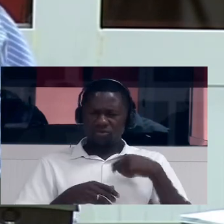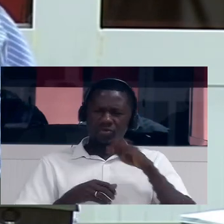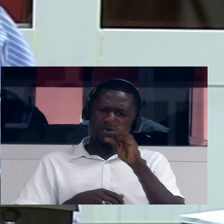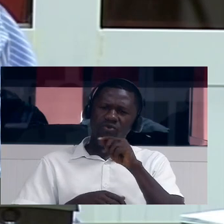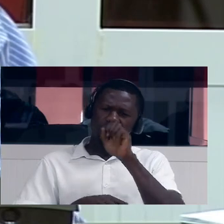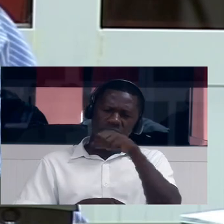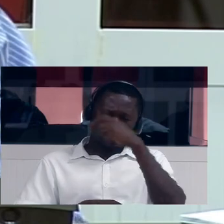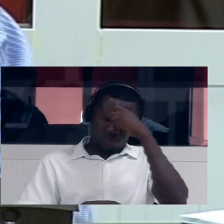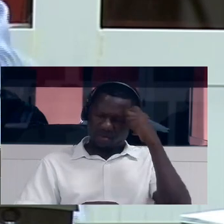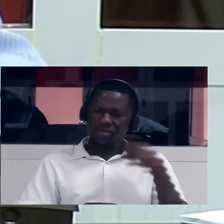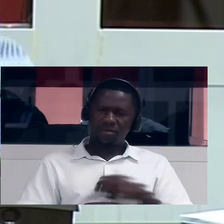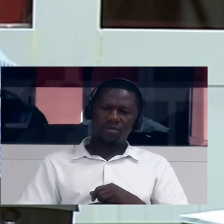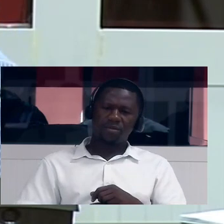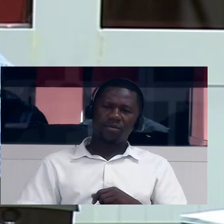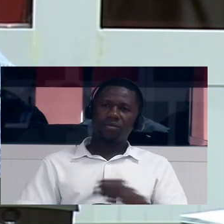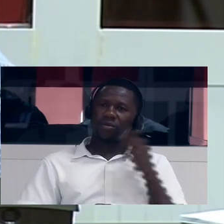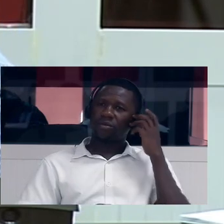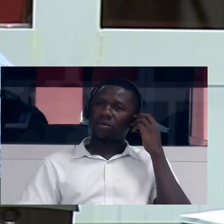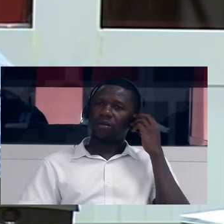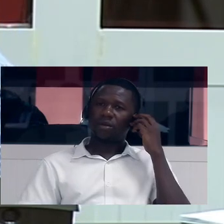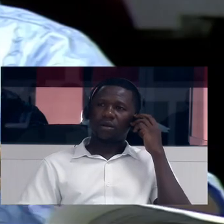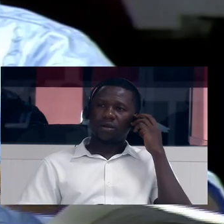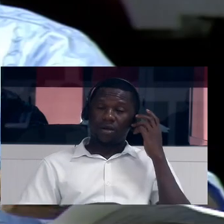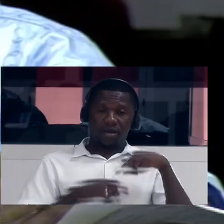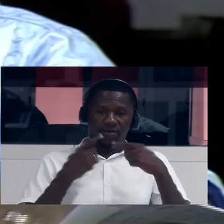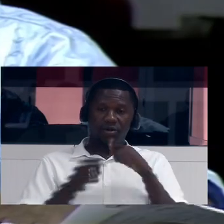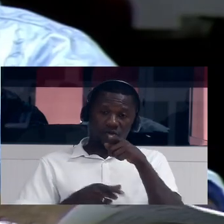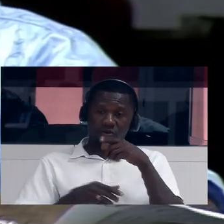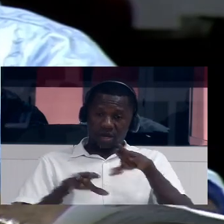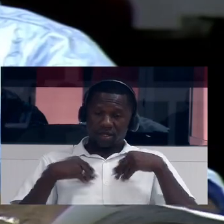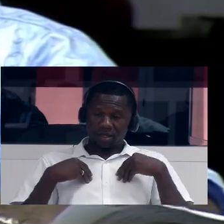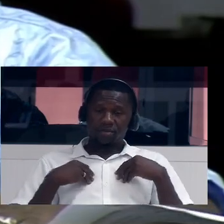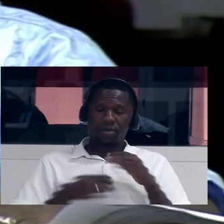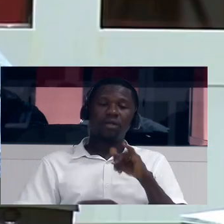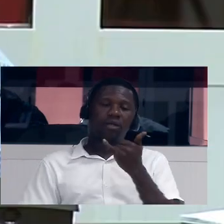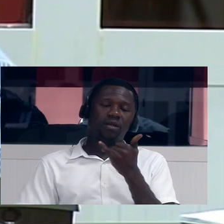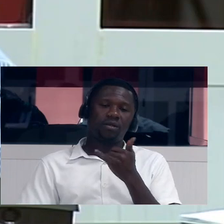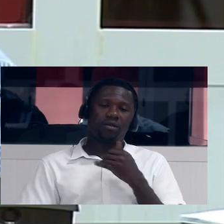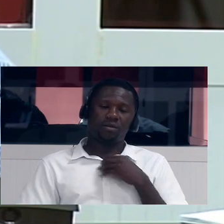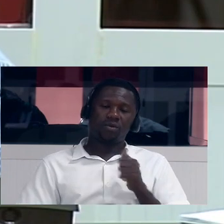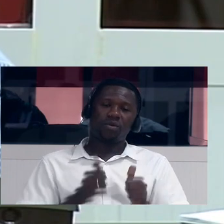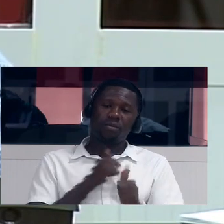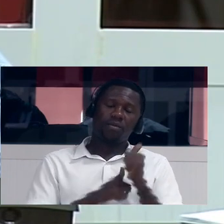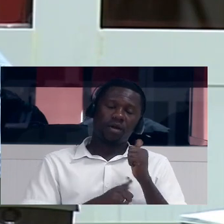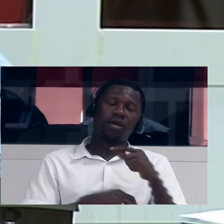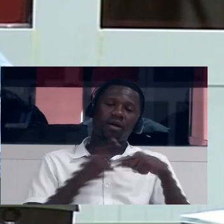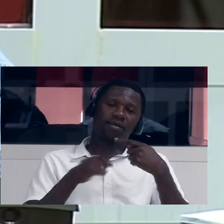back. I so can tell you for... Essentially, you accepted the yes. position. So I went back, and